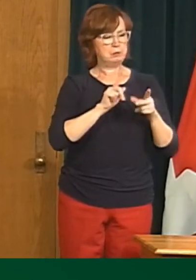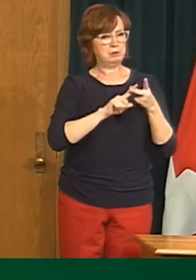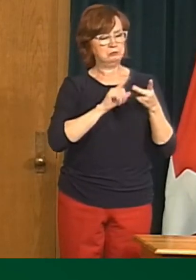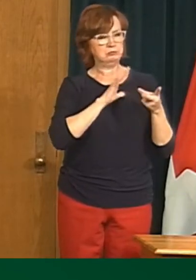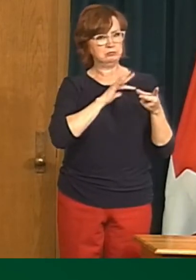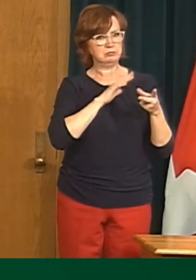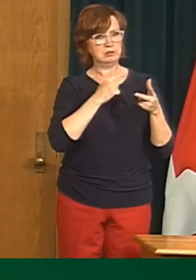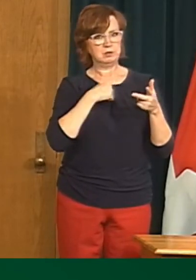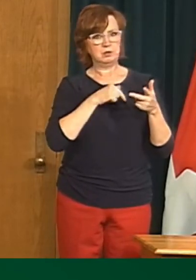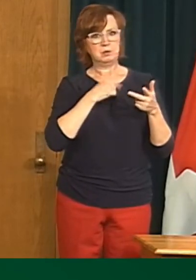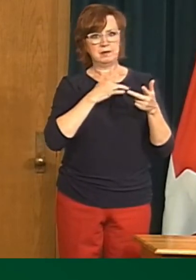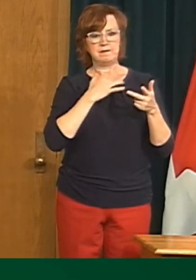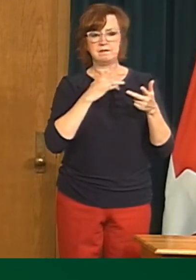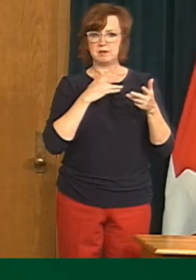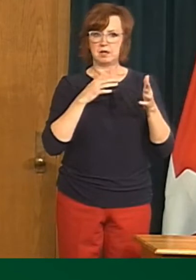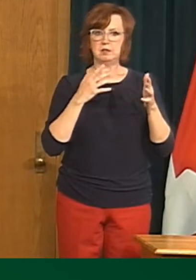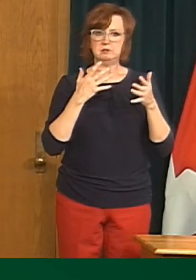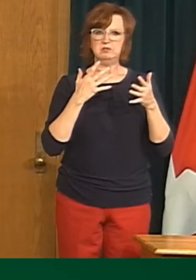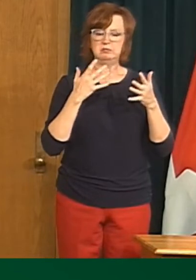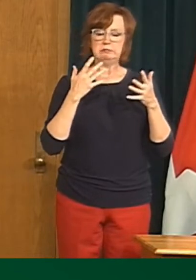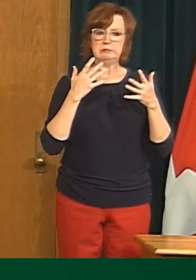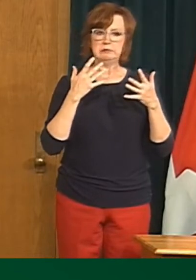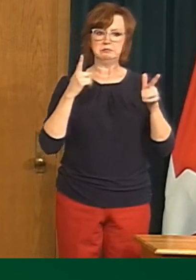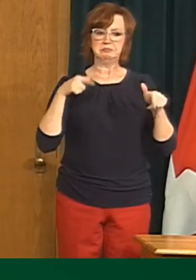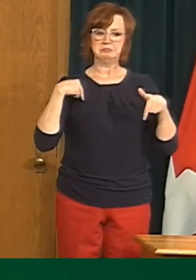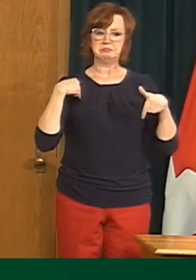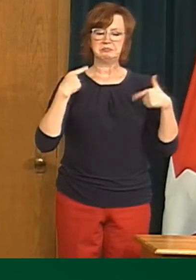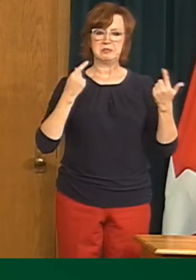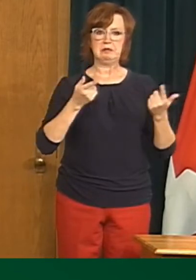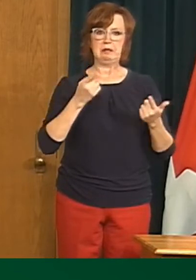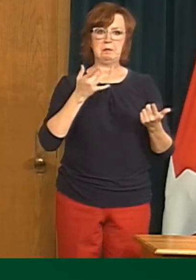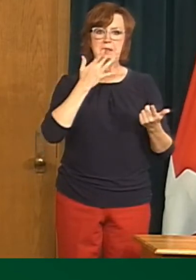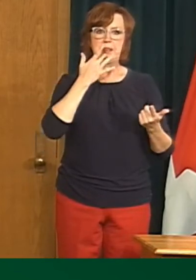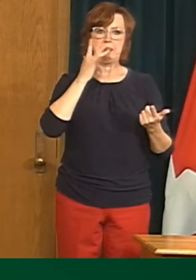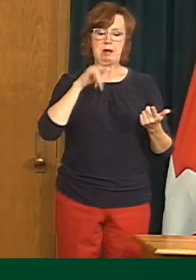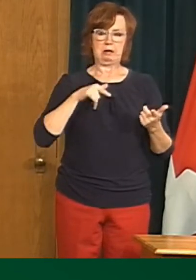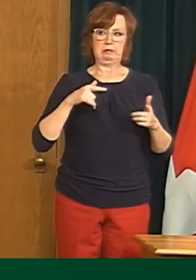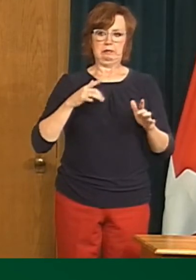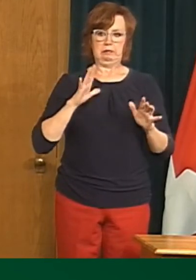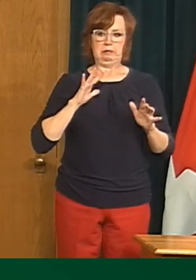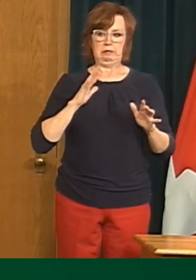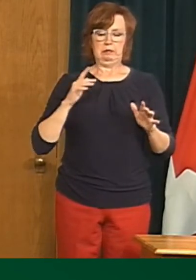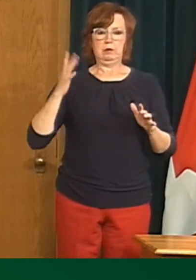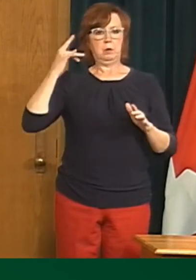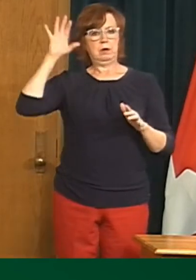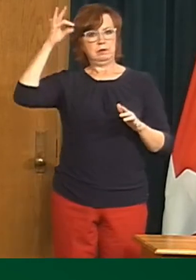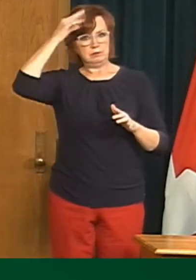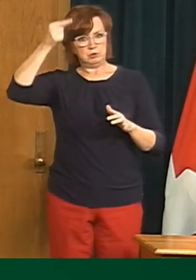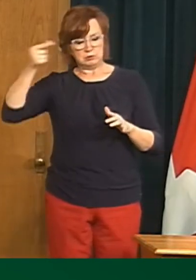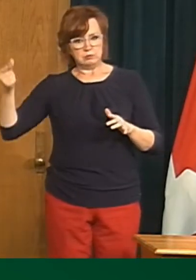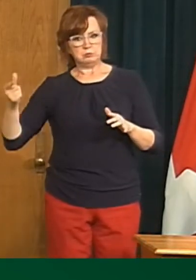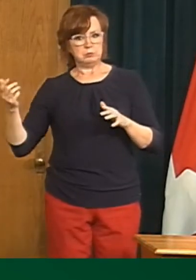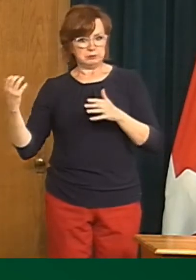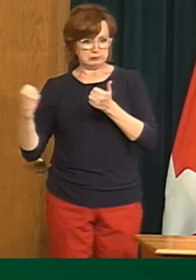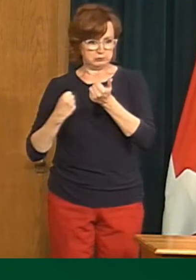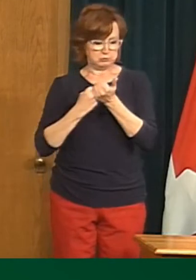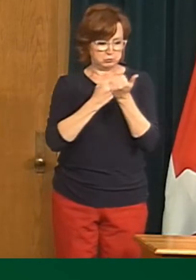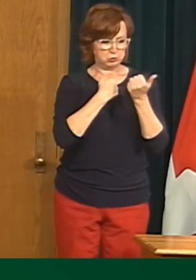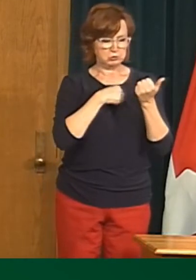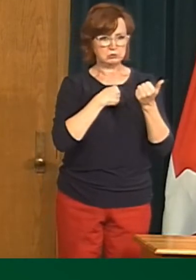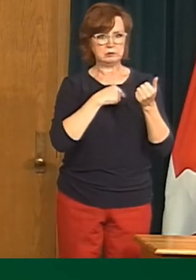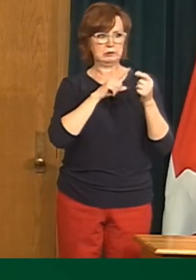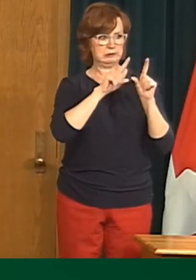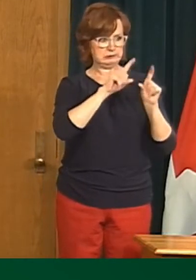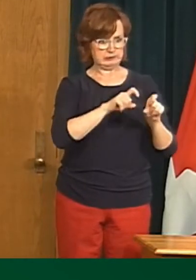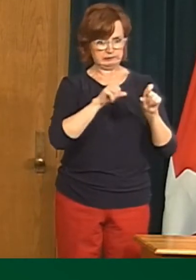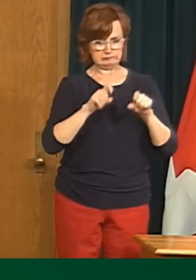federal government is coming squarely in behind the provinces on how do we support not only testing but contact tracing across interprovincial